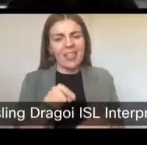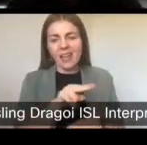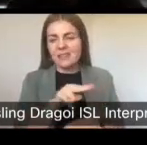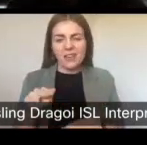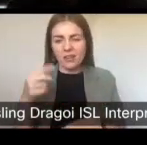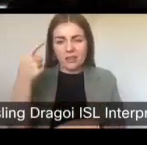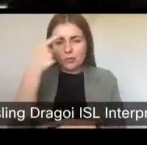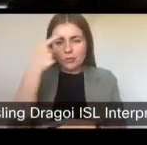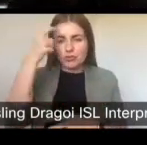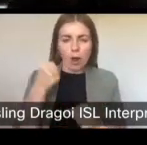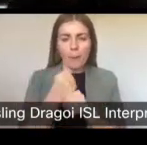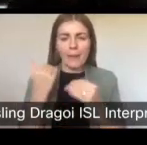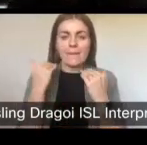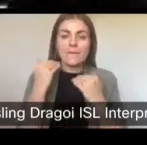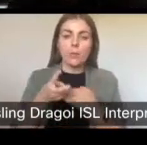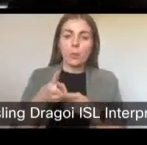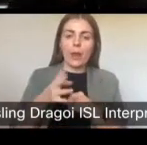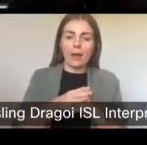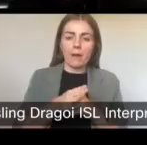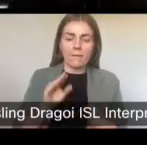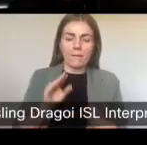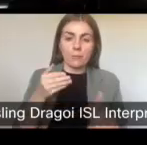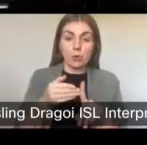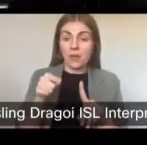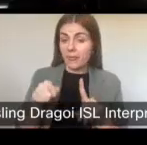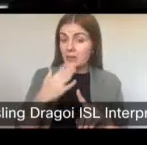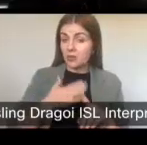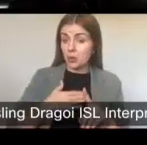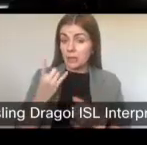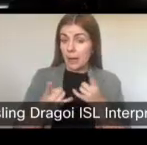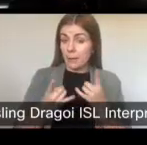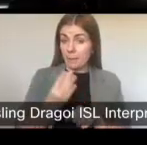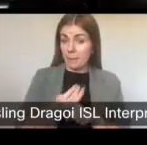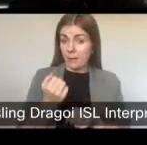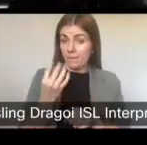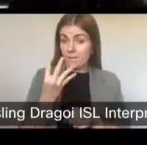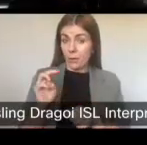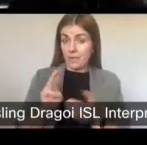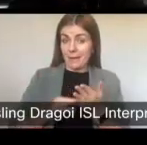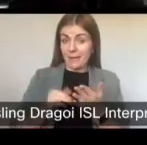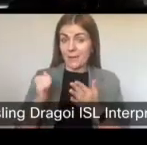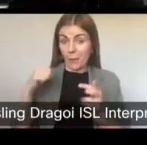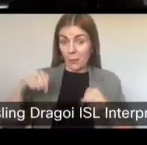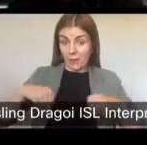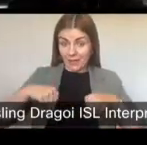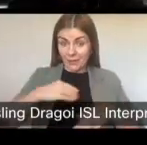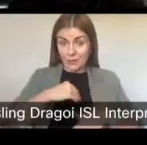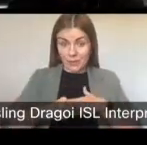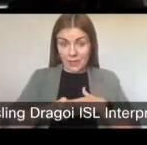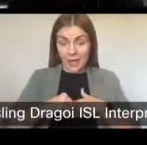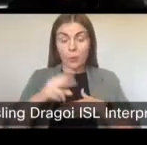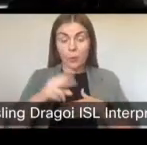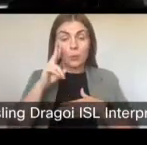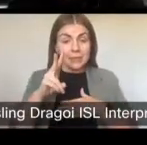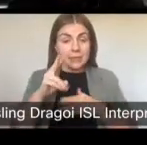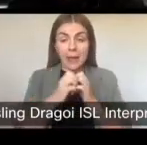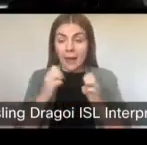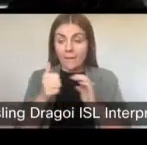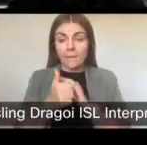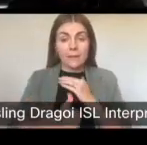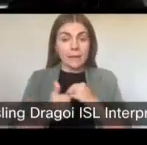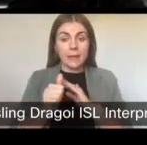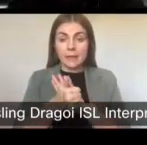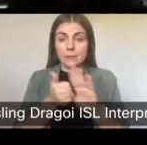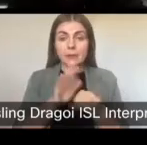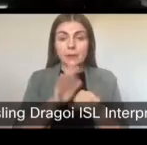in this clinic, this only happened 40 minutes ago. In this clinic, every day we see experiences. Stigma is the biggest barrier for entry into